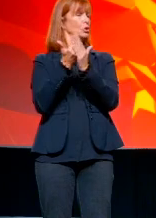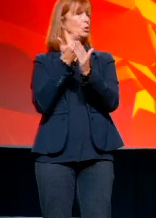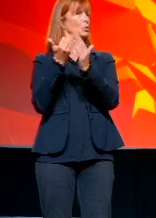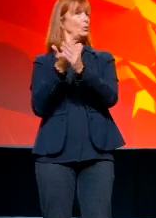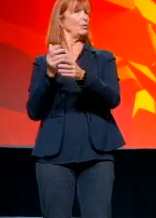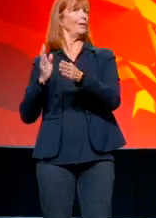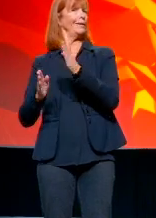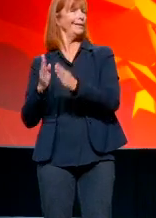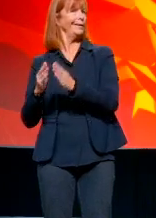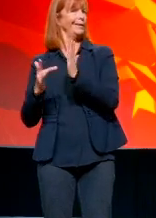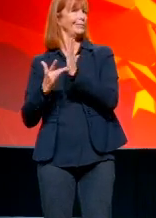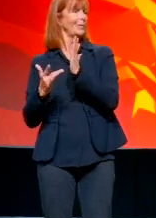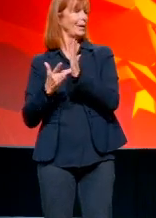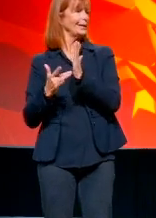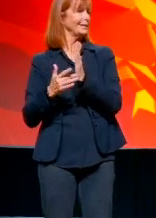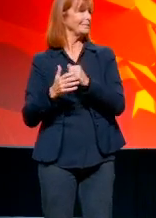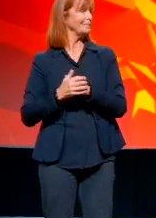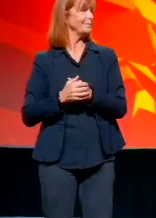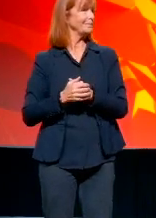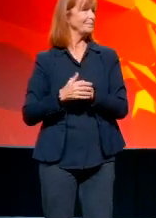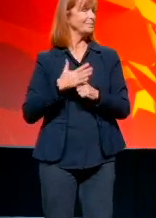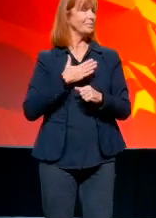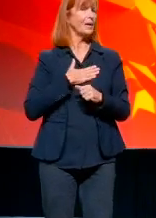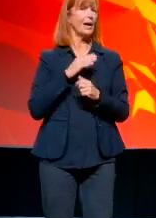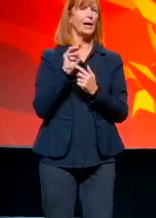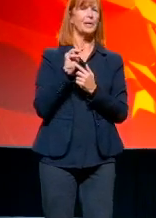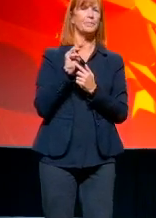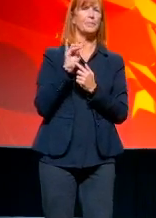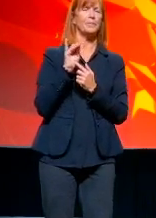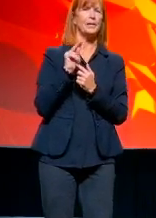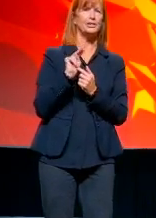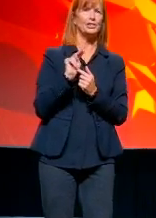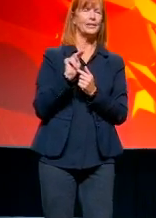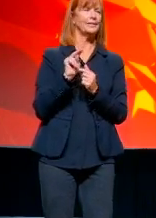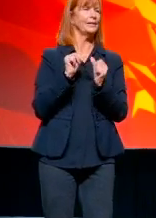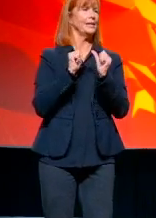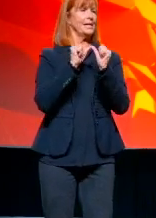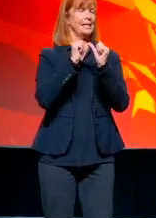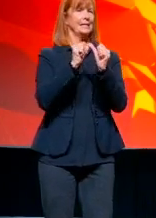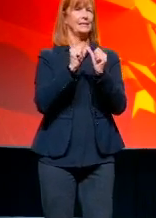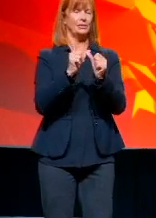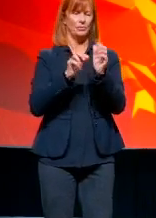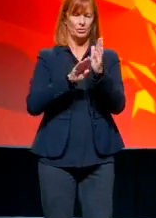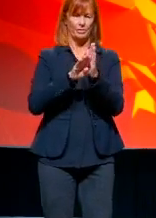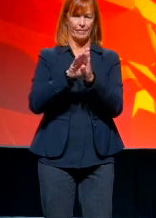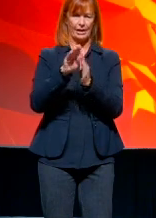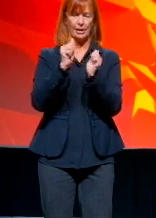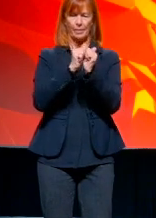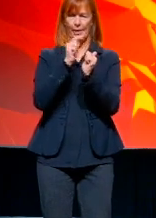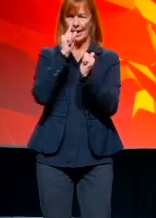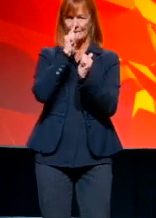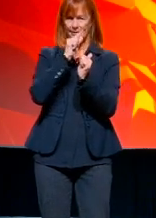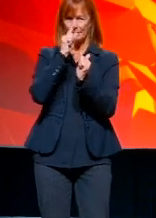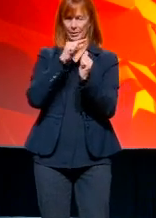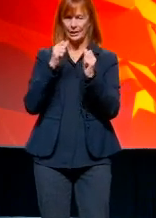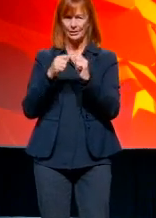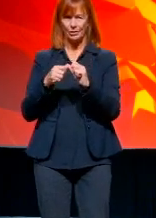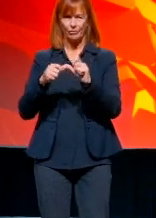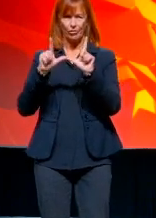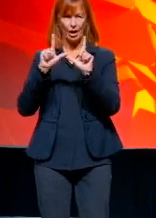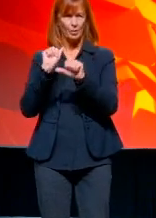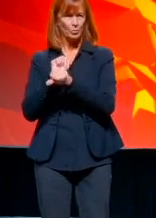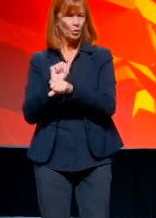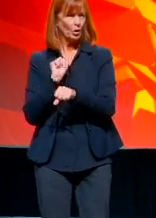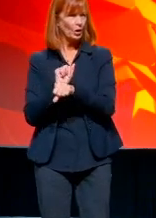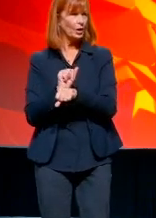models. So our mission is to kind of build a computing platform, the simulation frameworks, as well as the fundamental algorithms